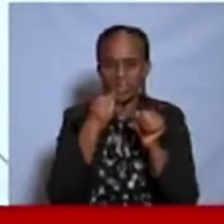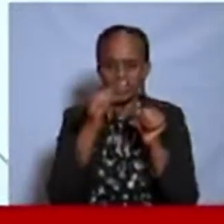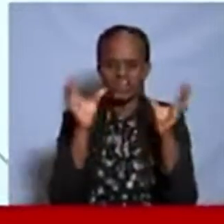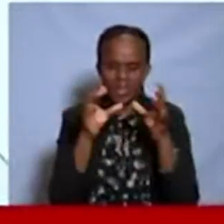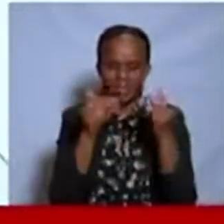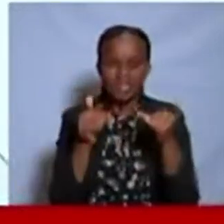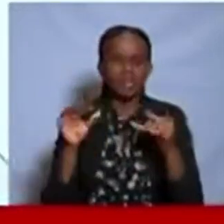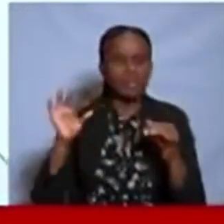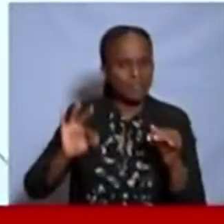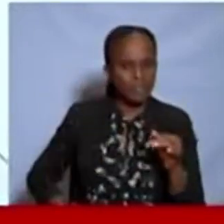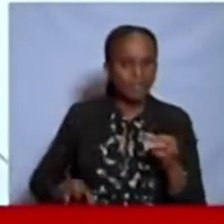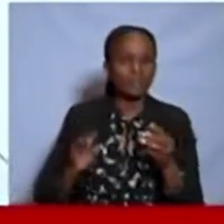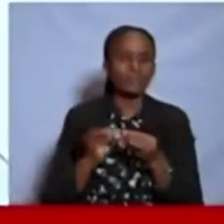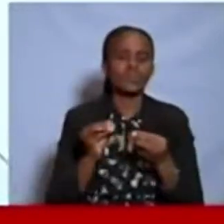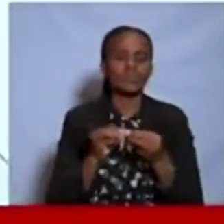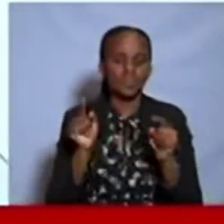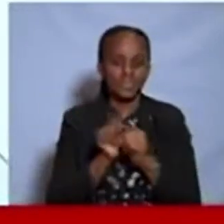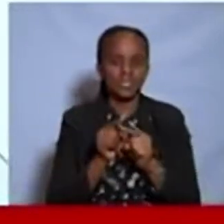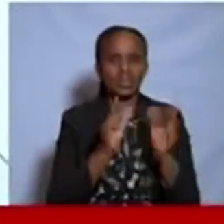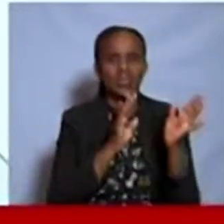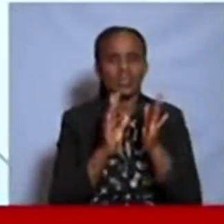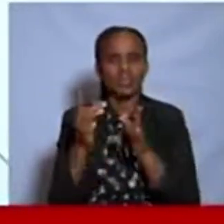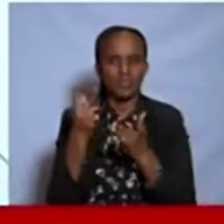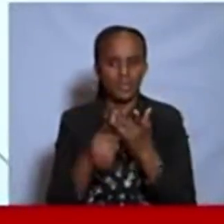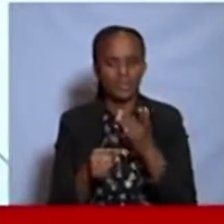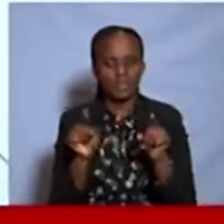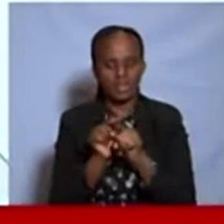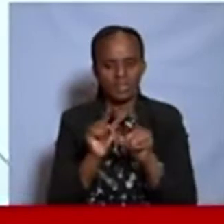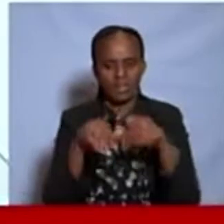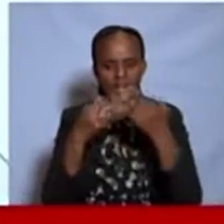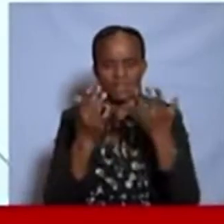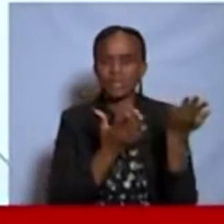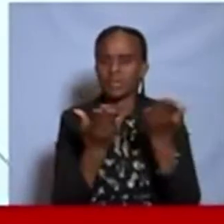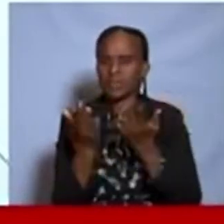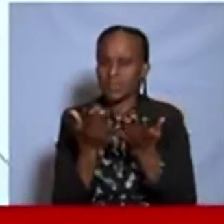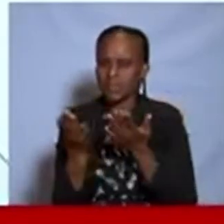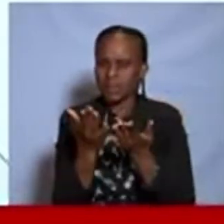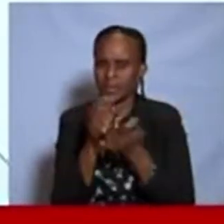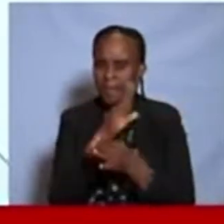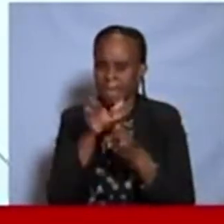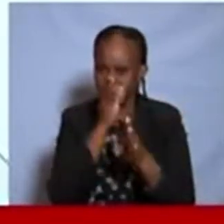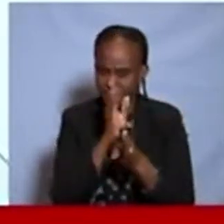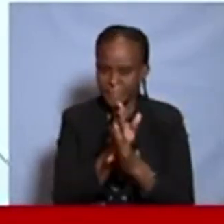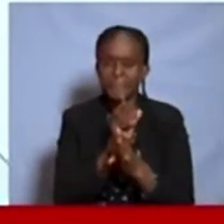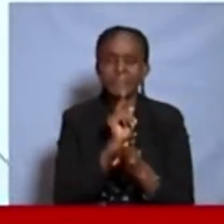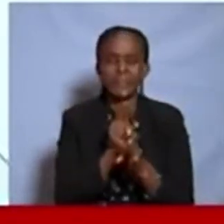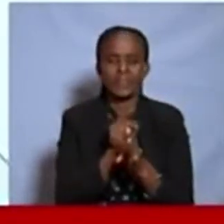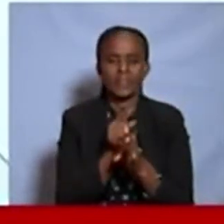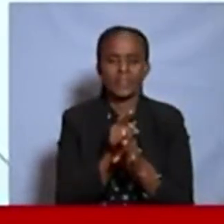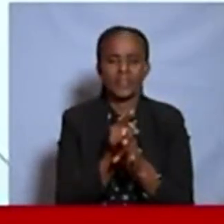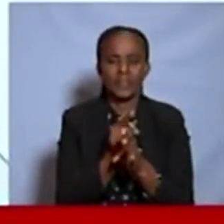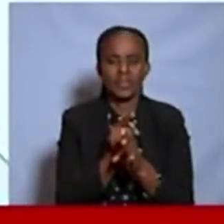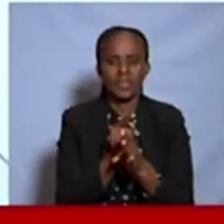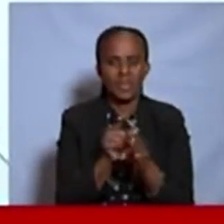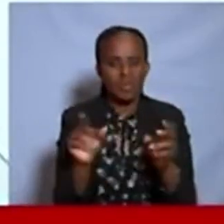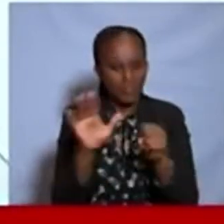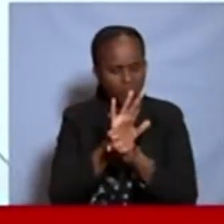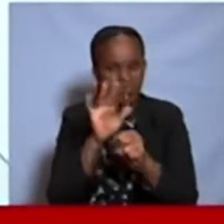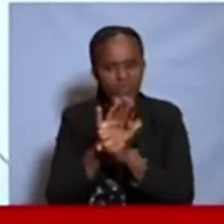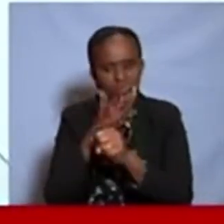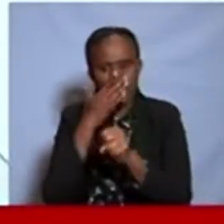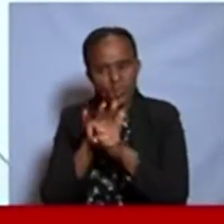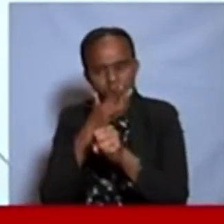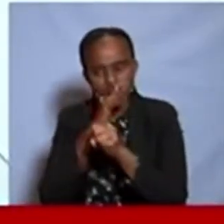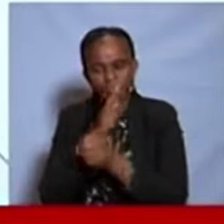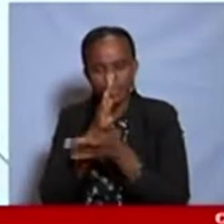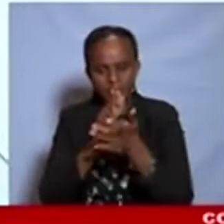council is benefiting from this. And the main purpose is really to offer a service. Total obligations, fulfill them. Some